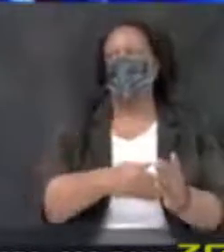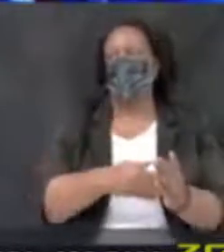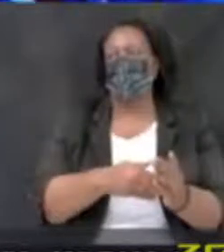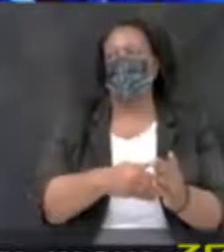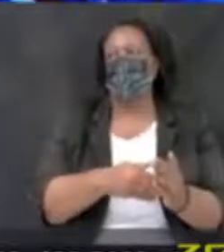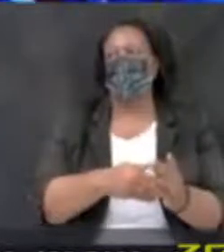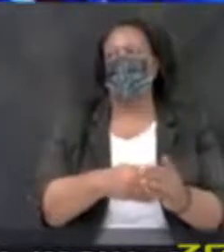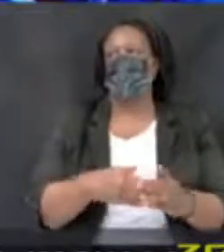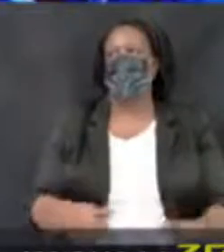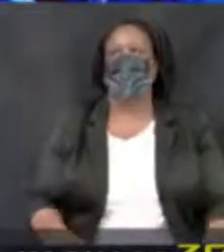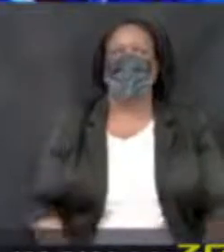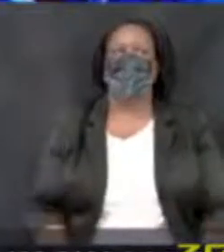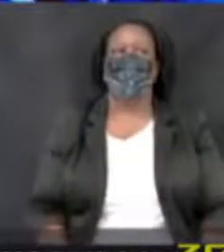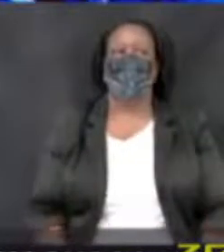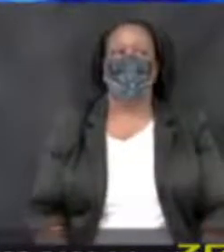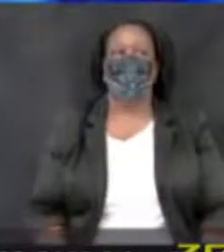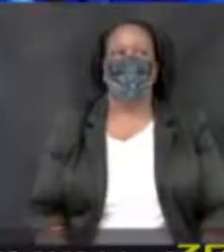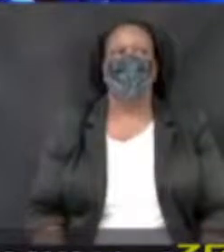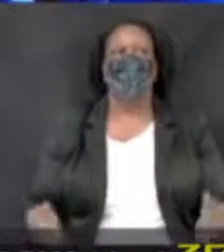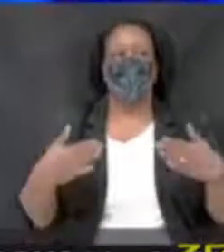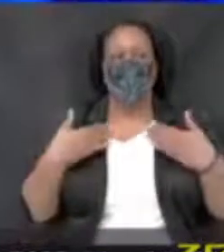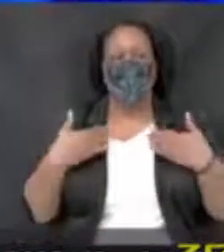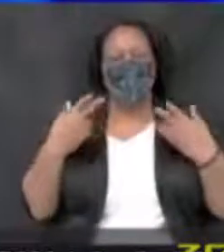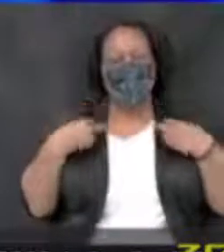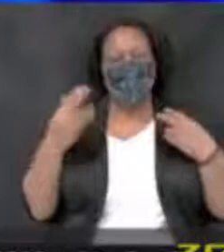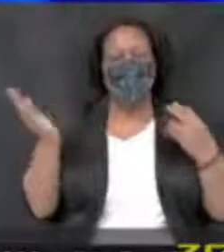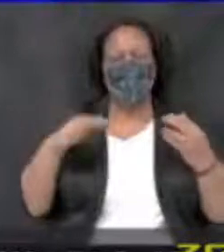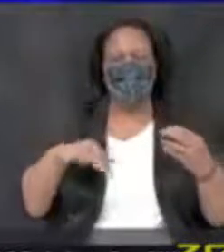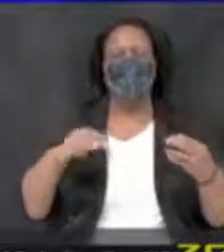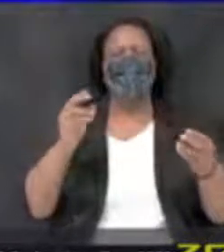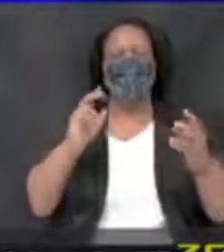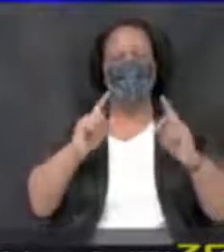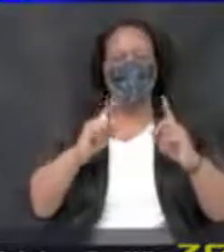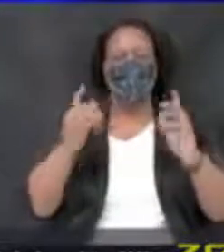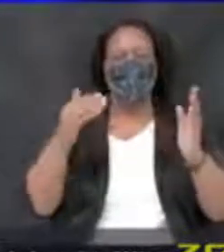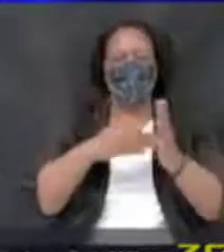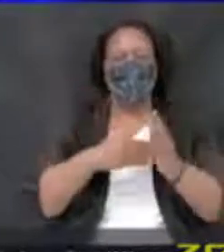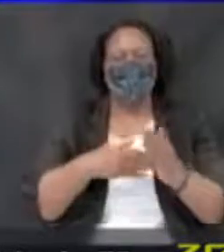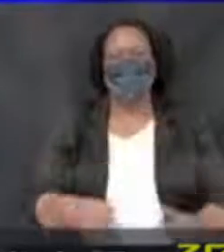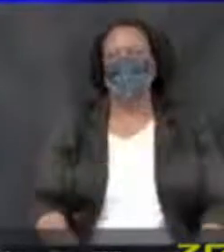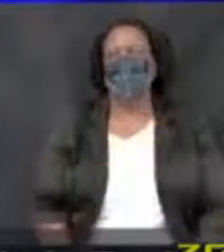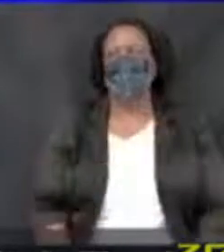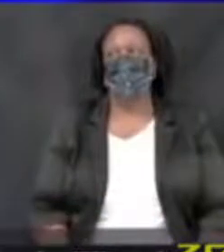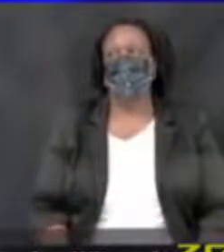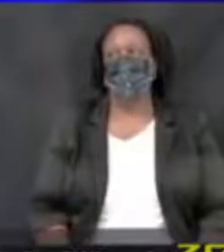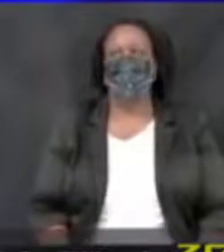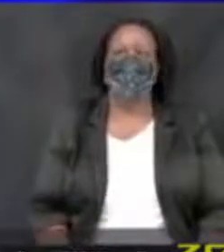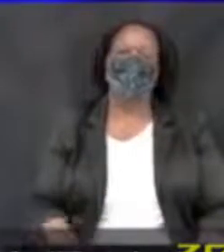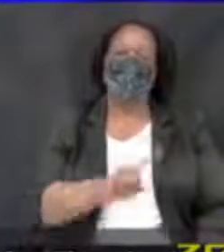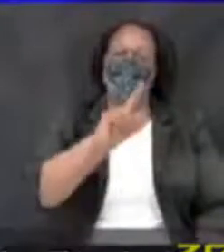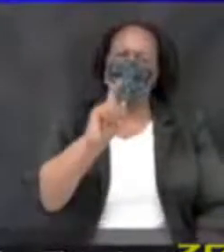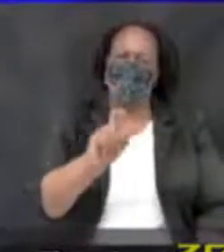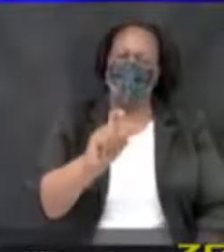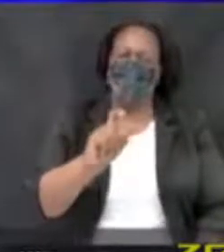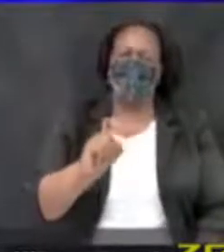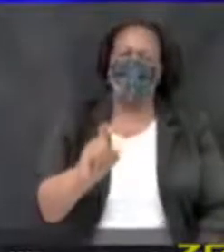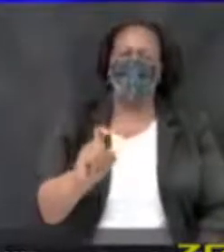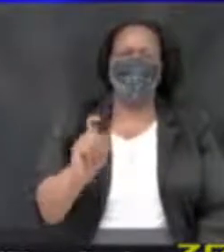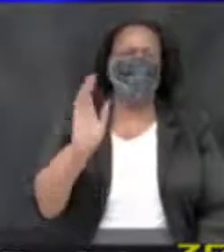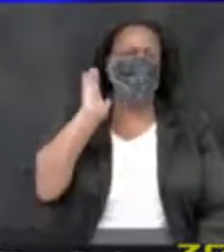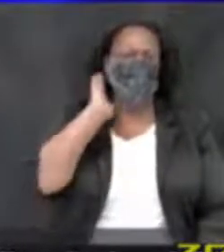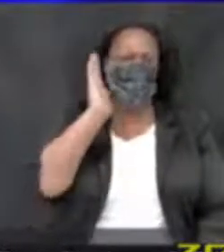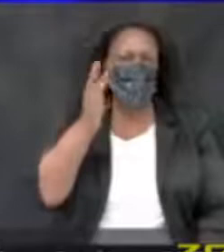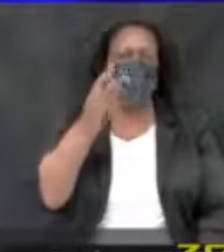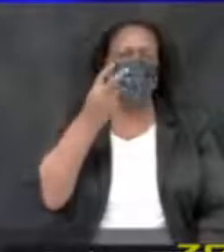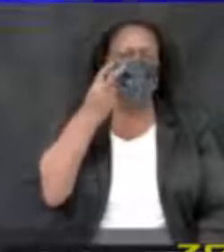me. Hope to get it at the end. So the question that is being asked is, will we see